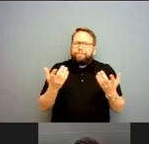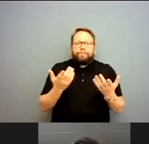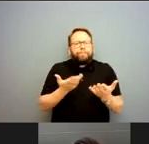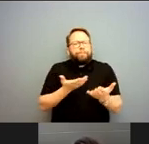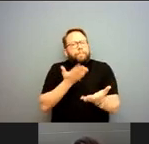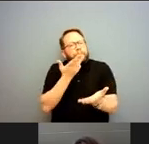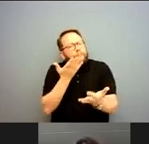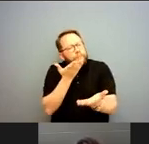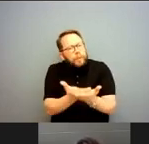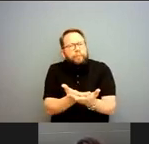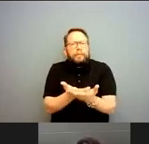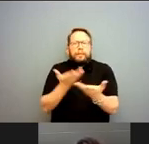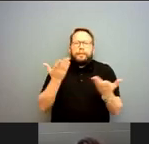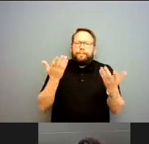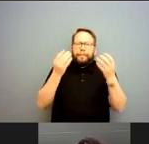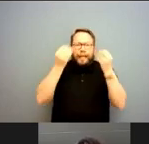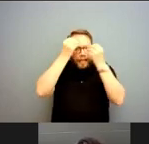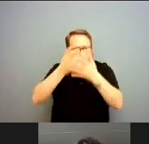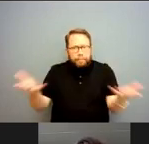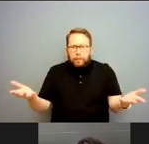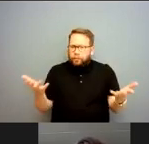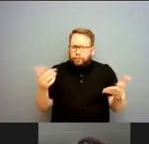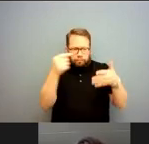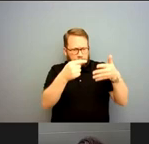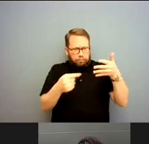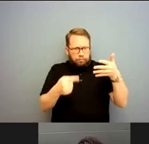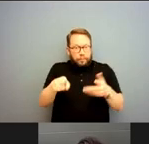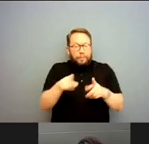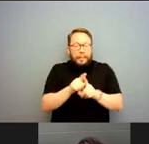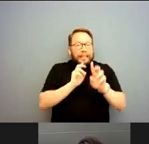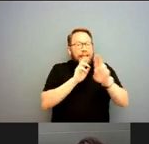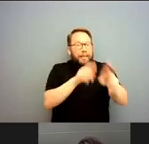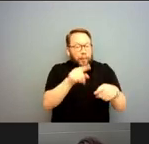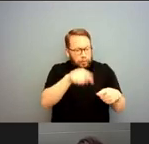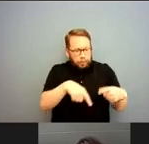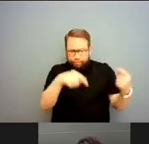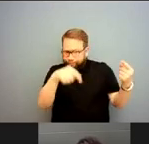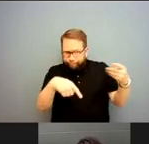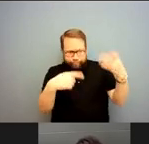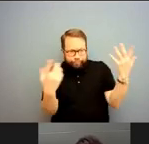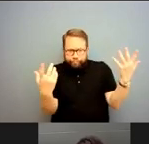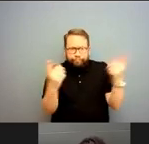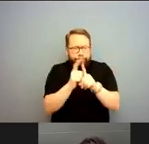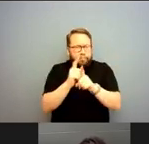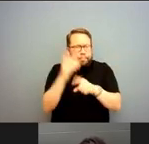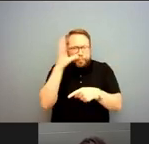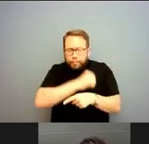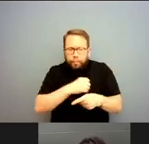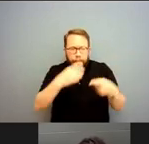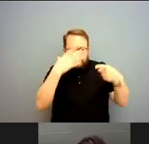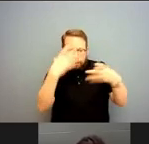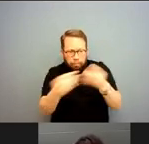reports. This would be something concrete to bring forward in the future. And for these kinds of